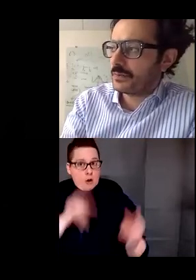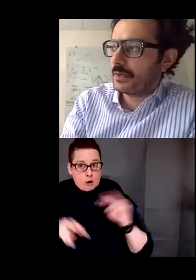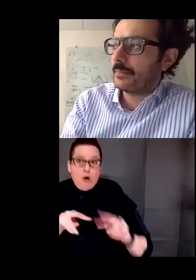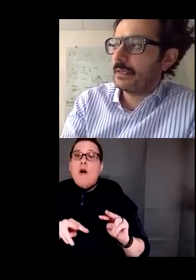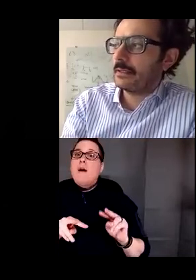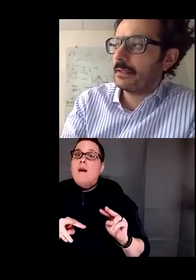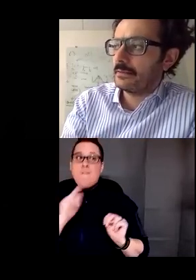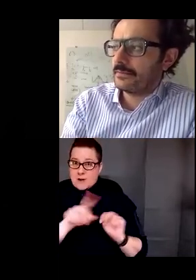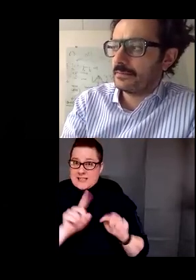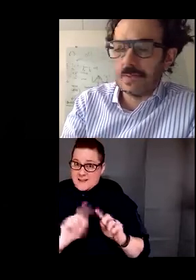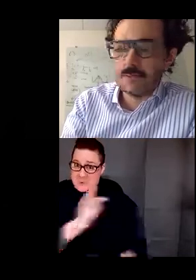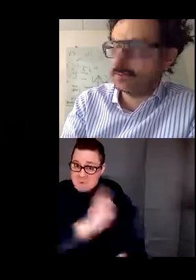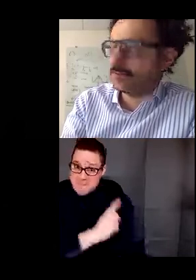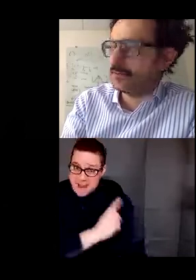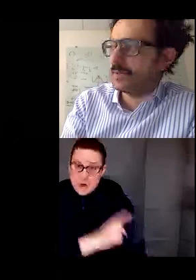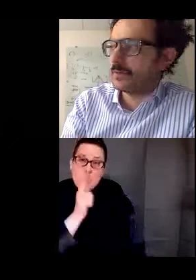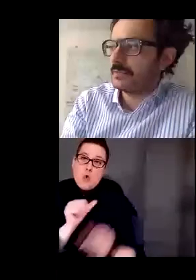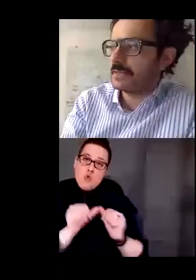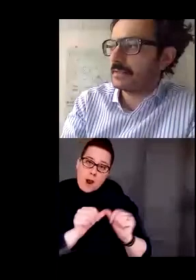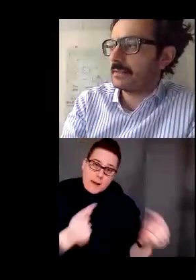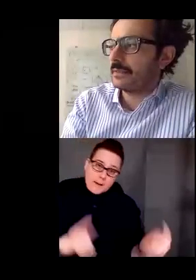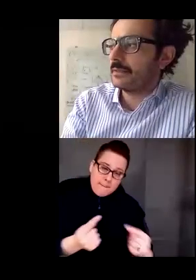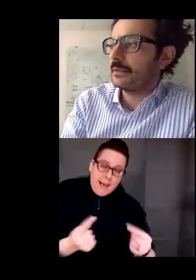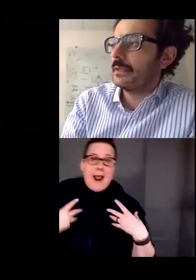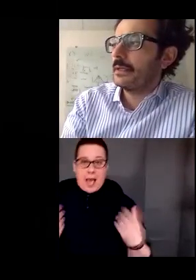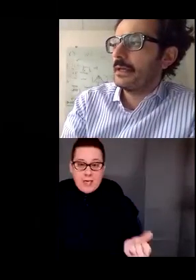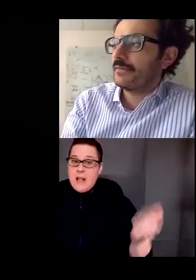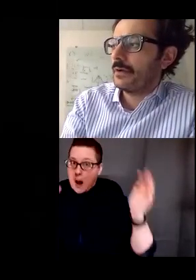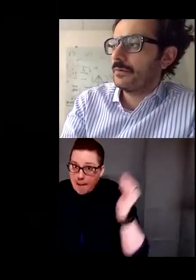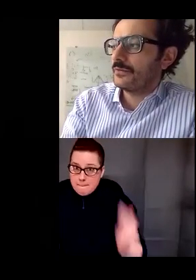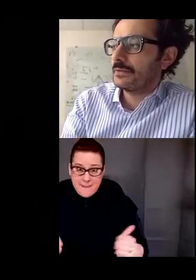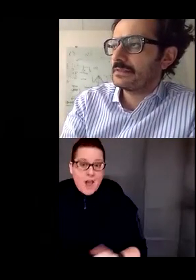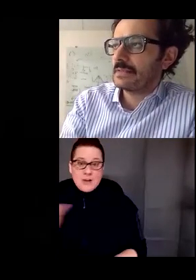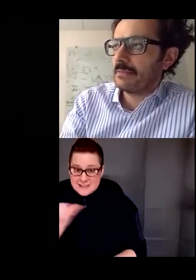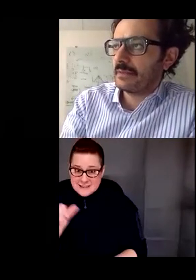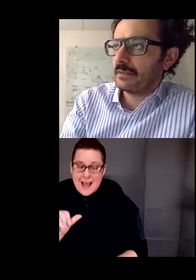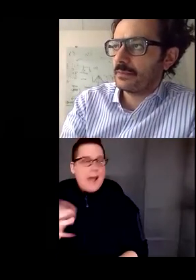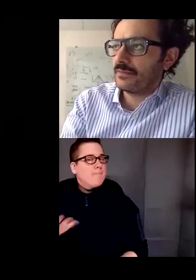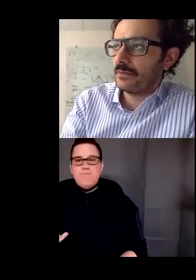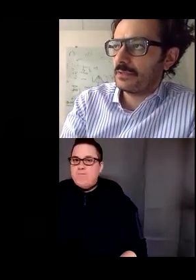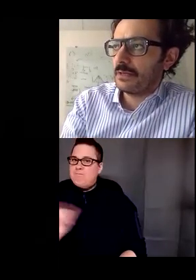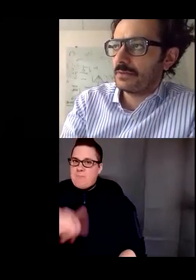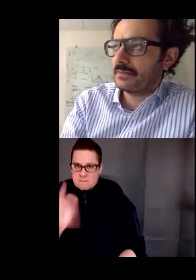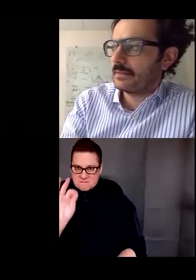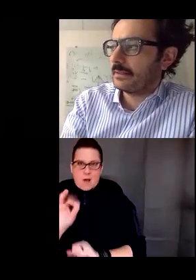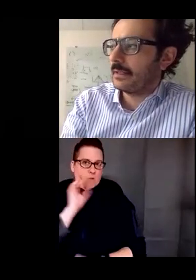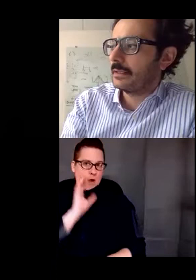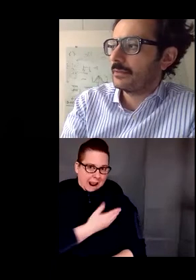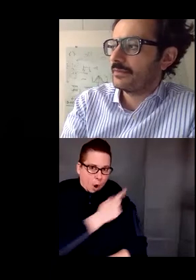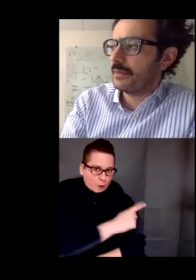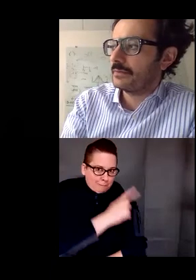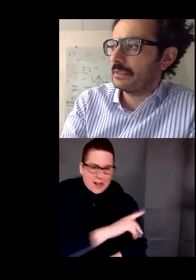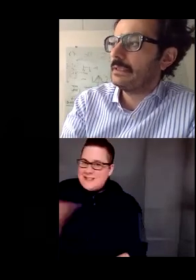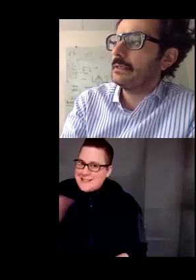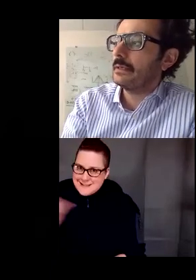patients with chronic pain and different healthy controls by contrasting them here, and found also this same thing that we found in our data in A here,